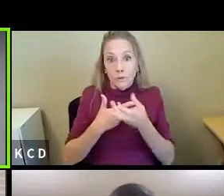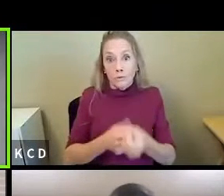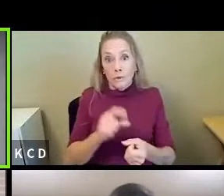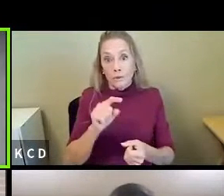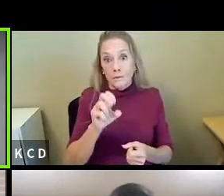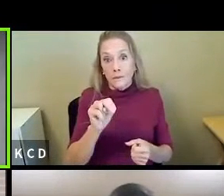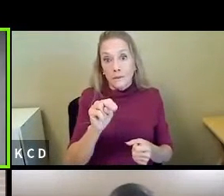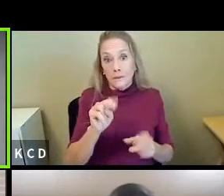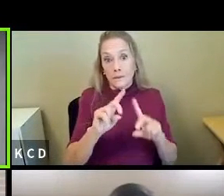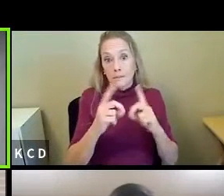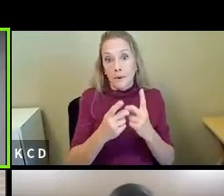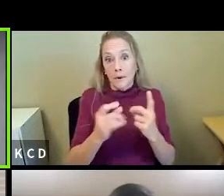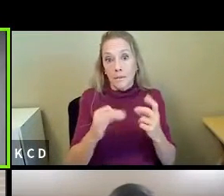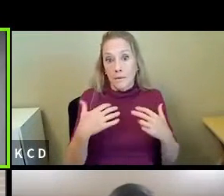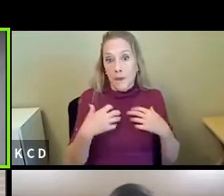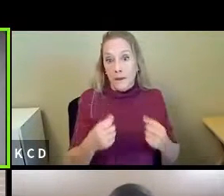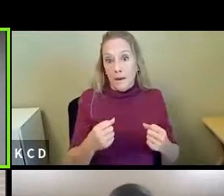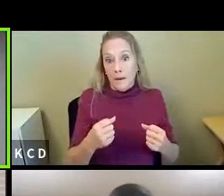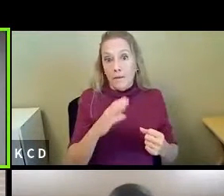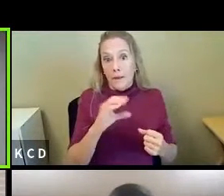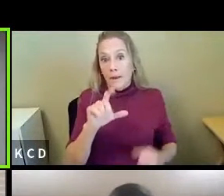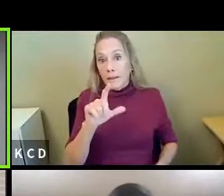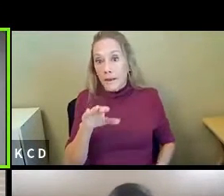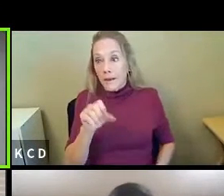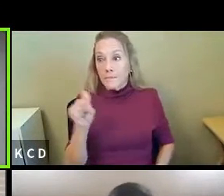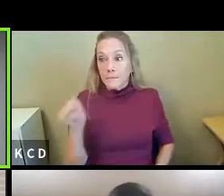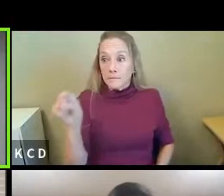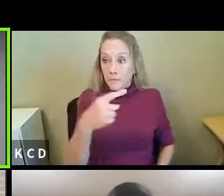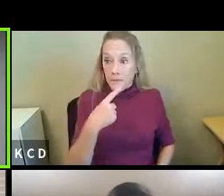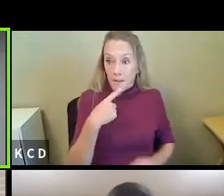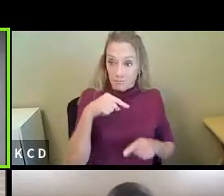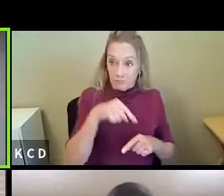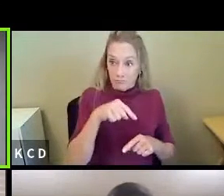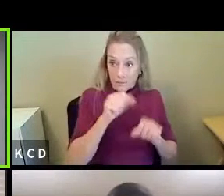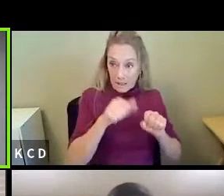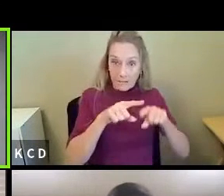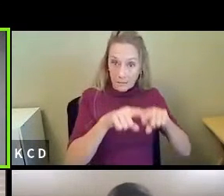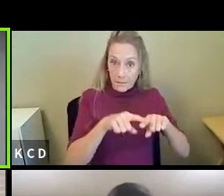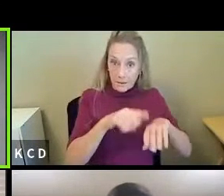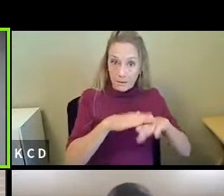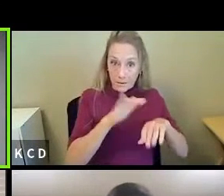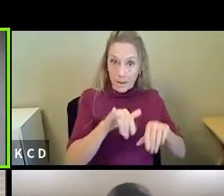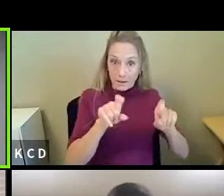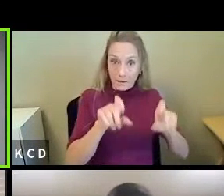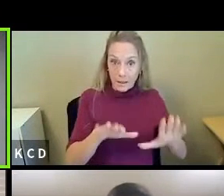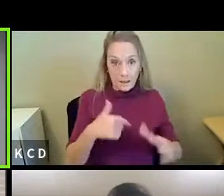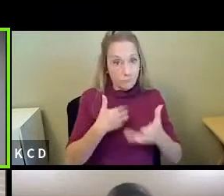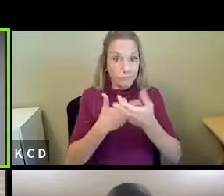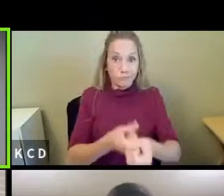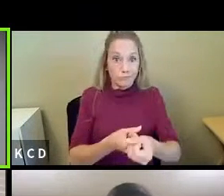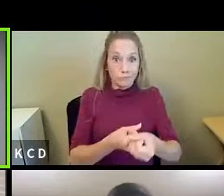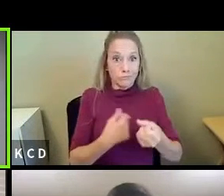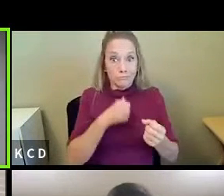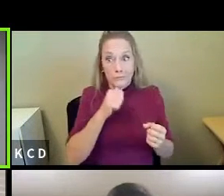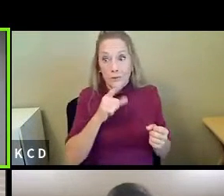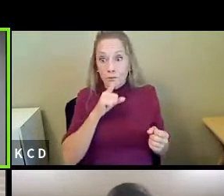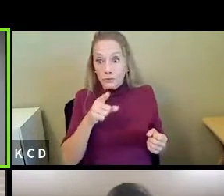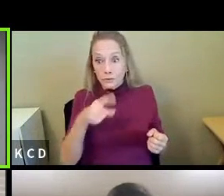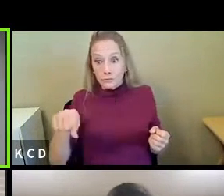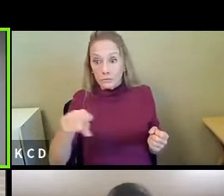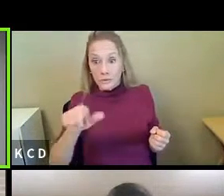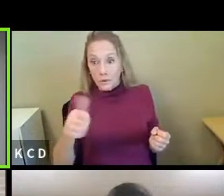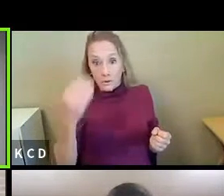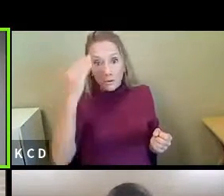Department of Health and the other laboratories here who say this is a reliable test. And I'm not sure, I don't know if anybody else knows